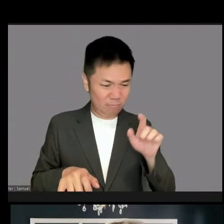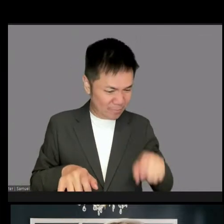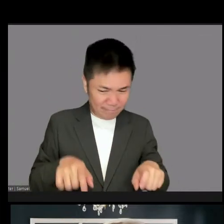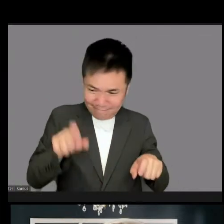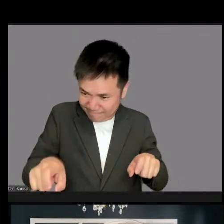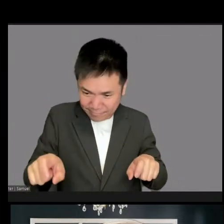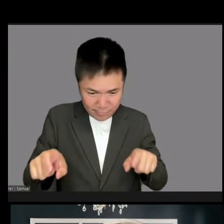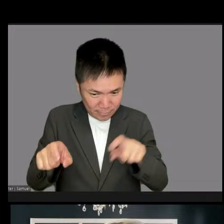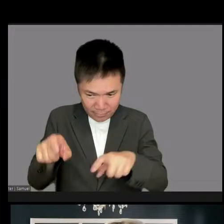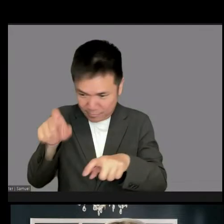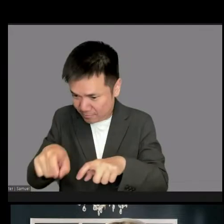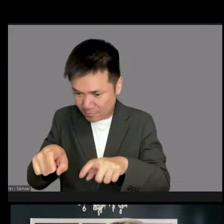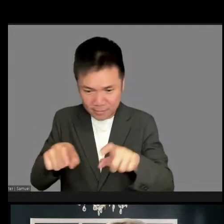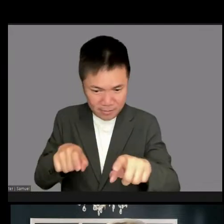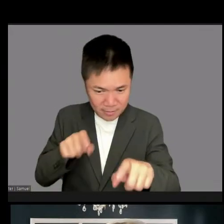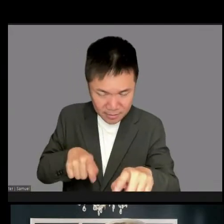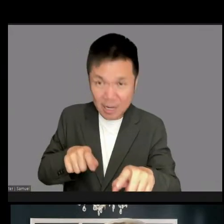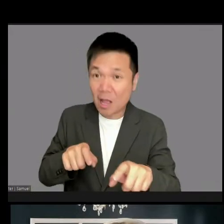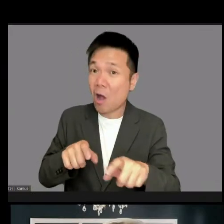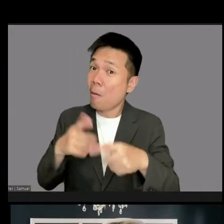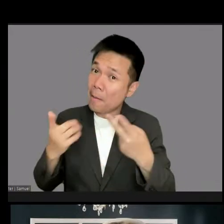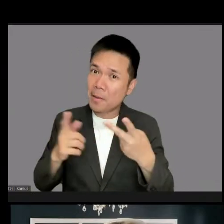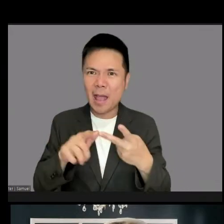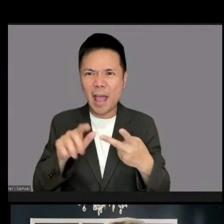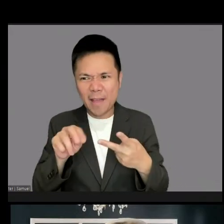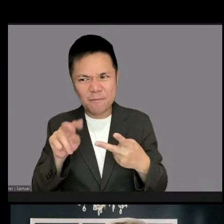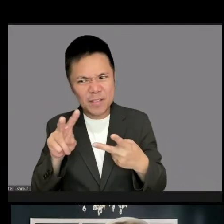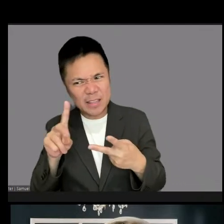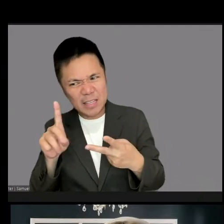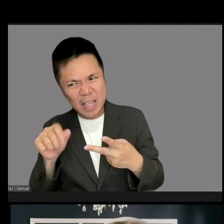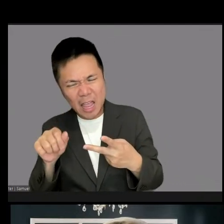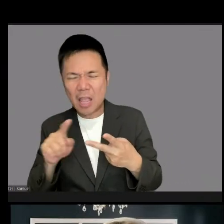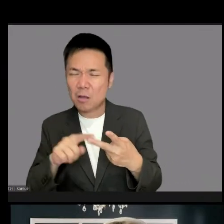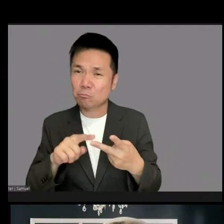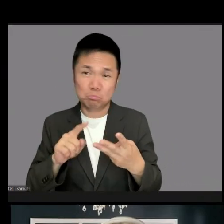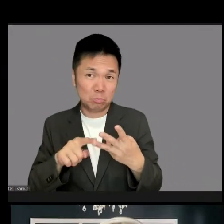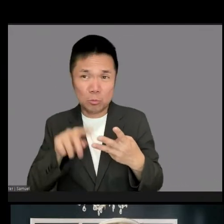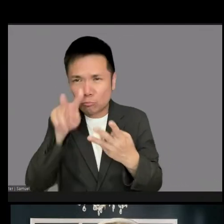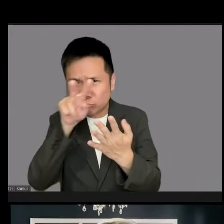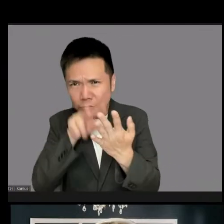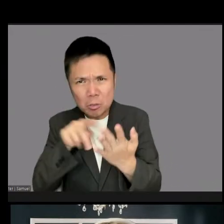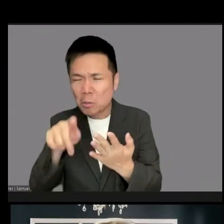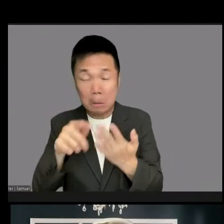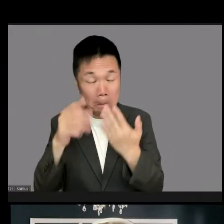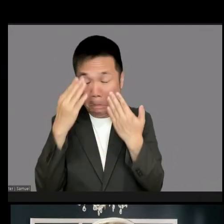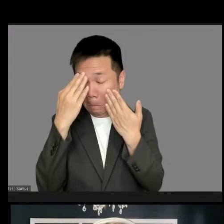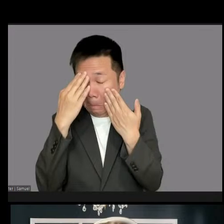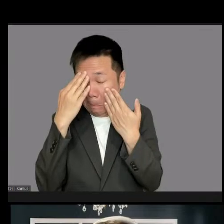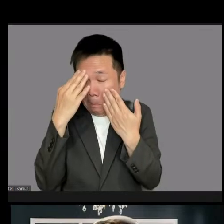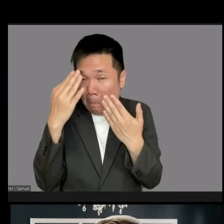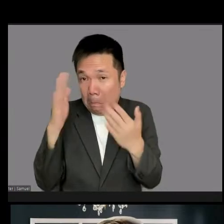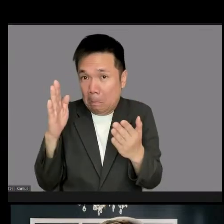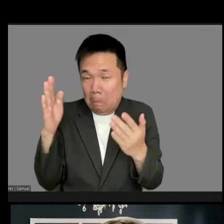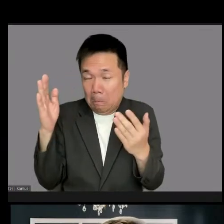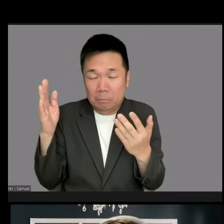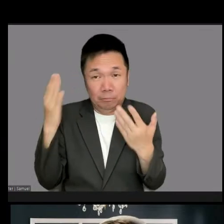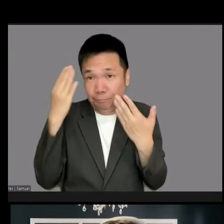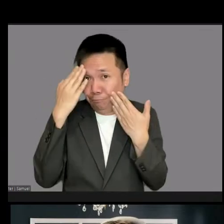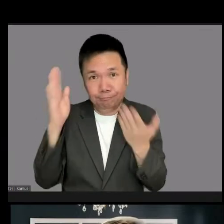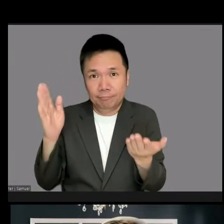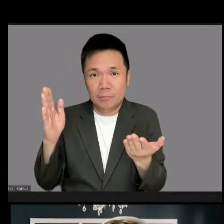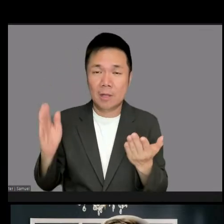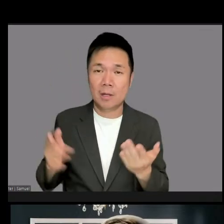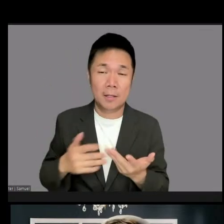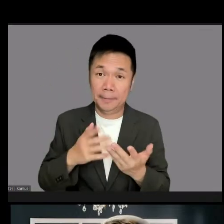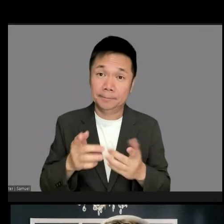reader or NVDA or any other type of assistive technology such as a refreshable braille display, you might